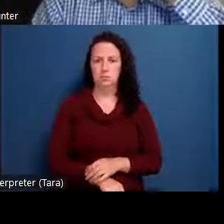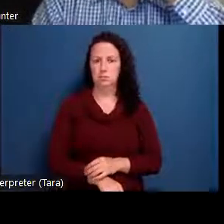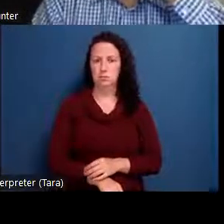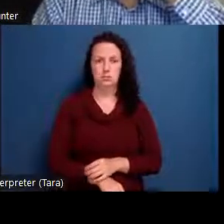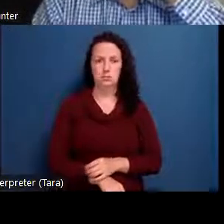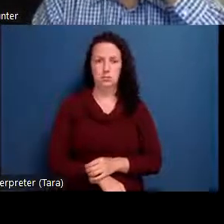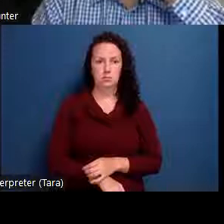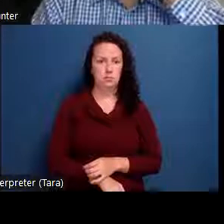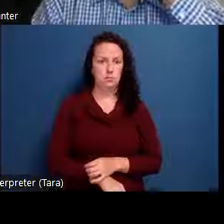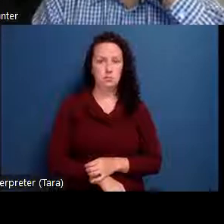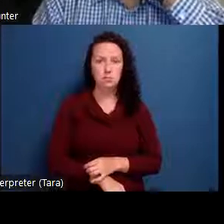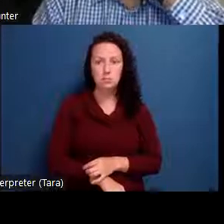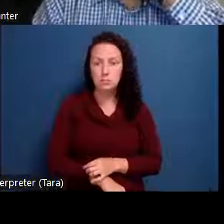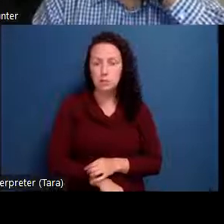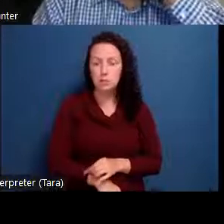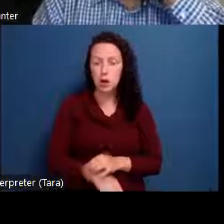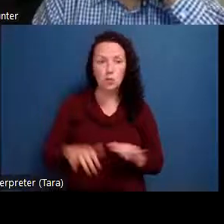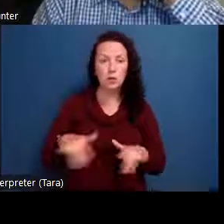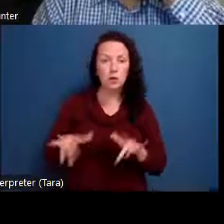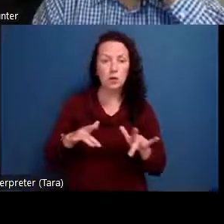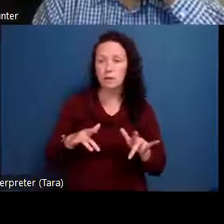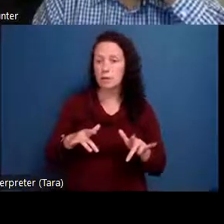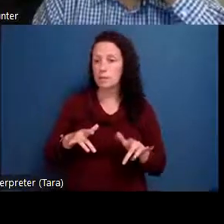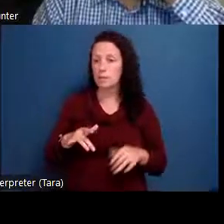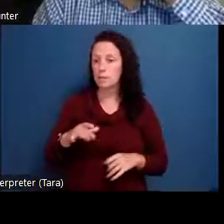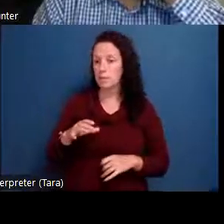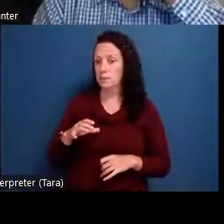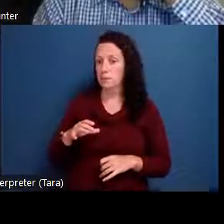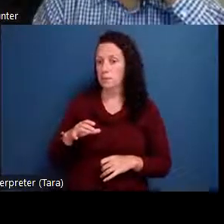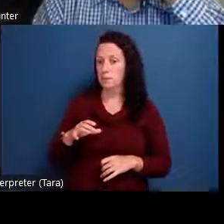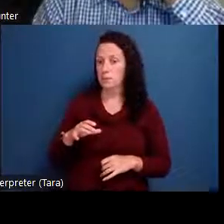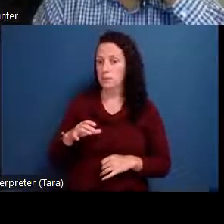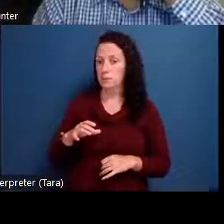Right. Aren't we recording this now? Commissioner Renaud, we've gotten this far.